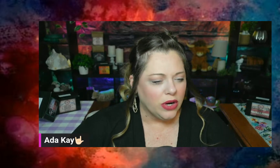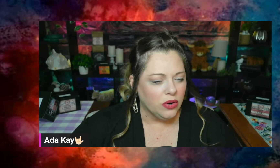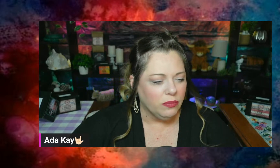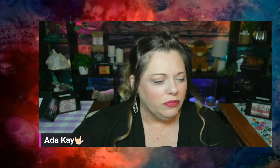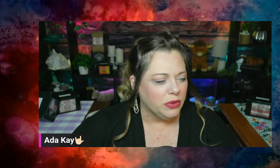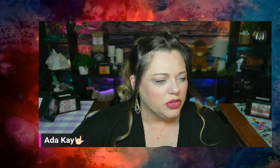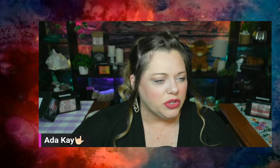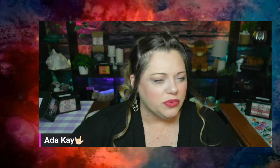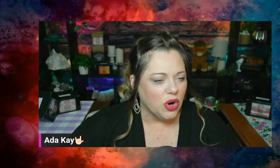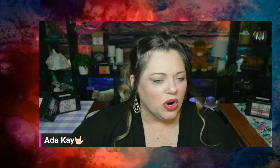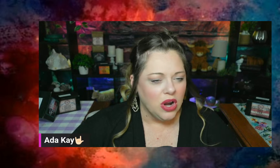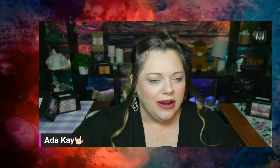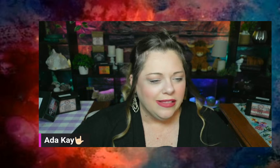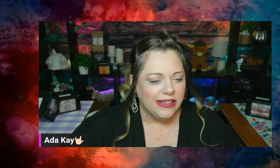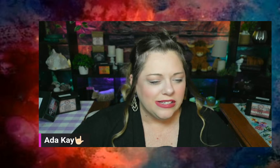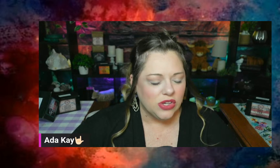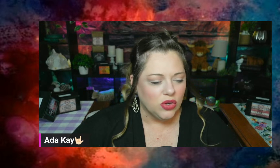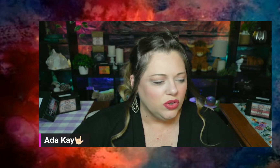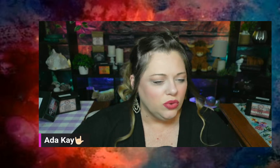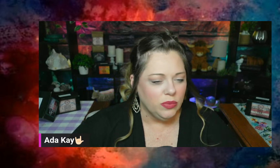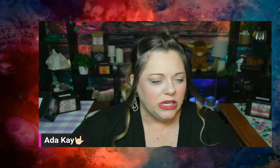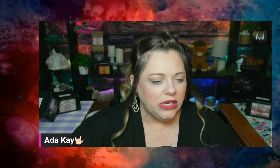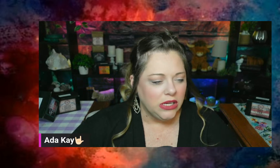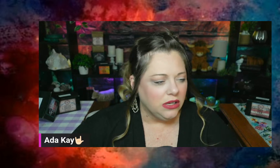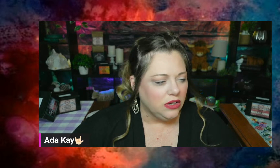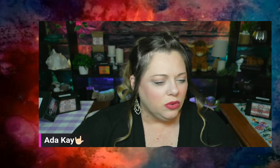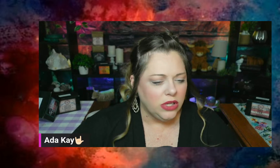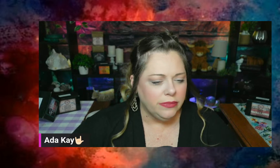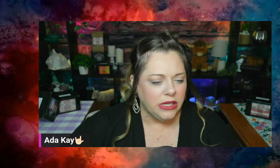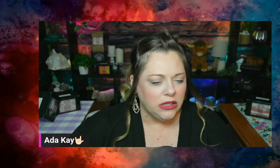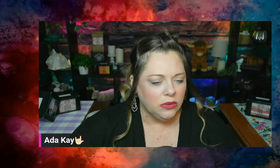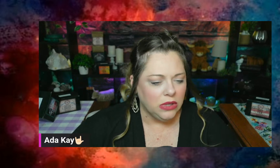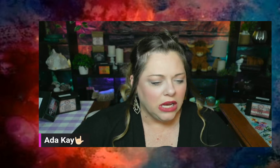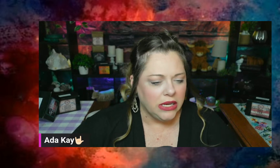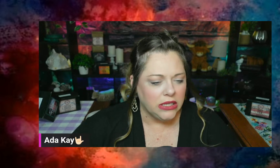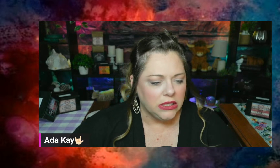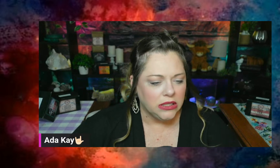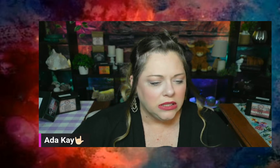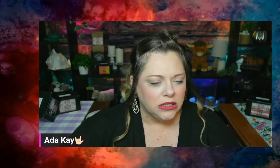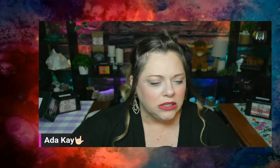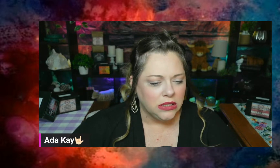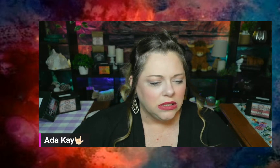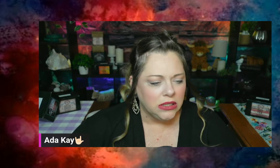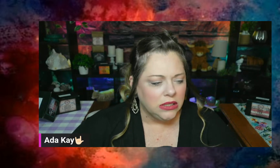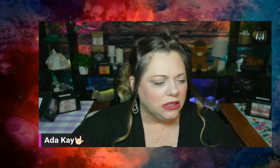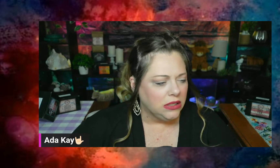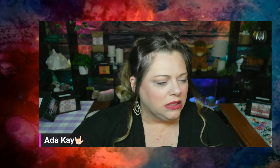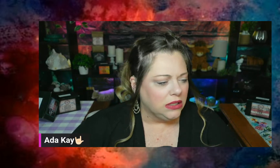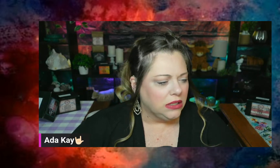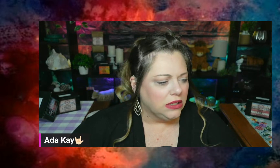know where memberships are. This is all new to me. Don't give me no lying.